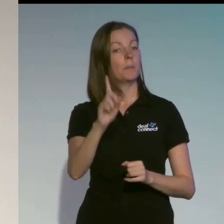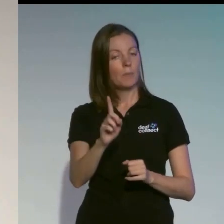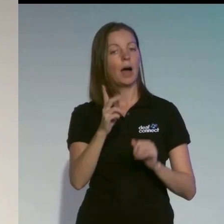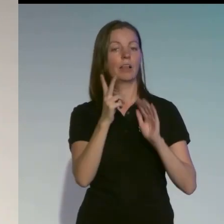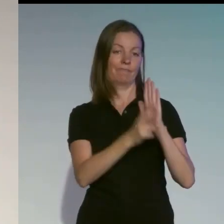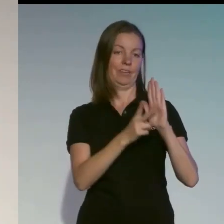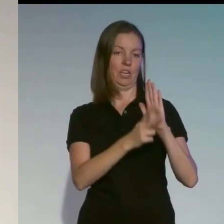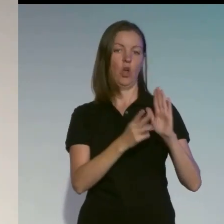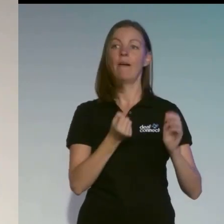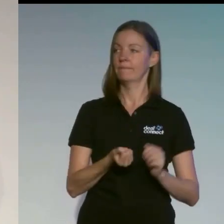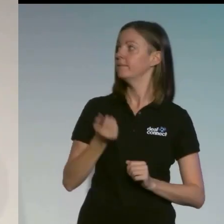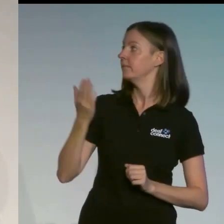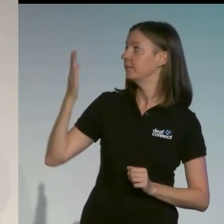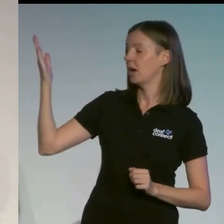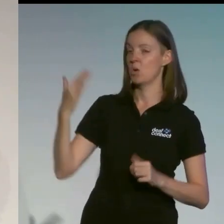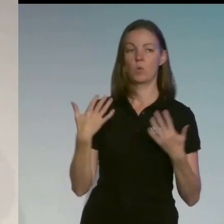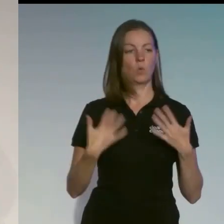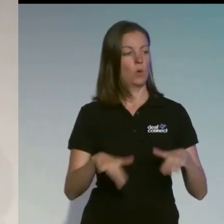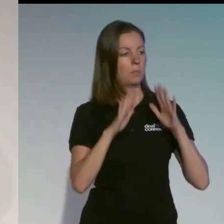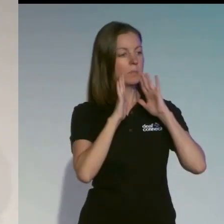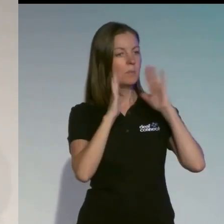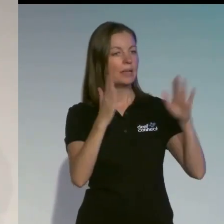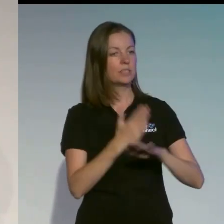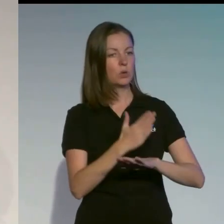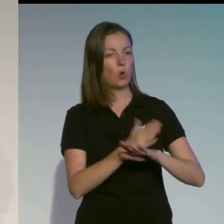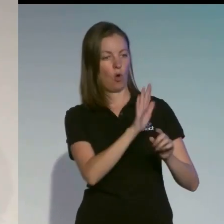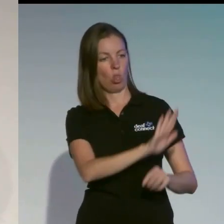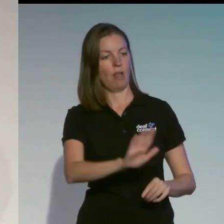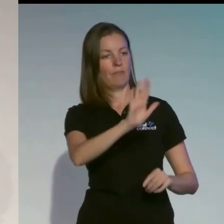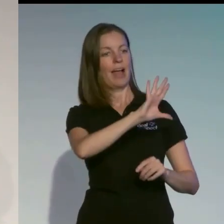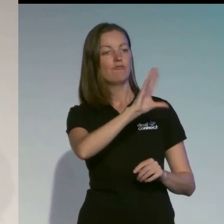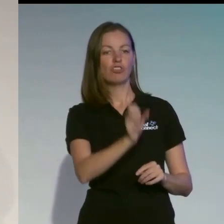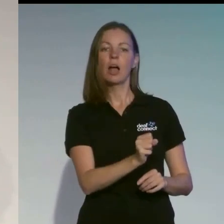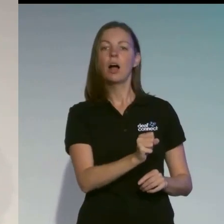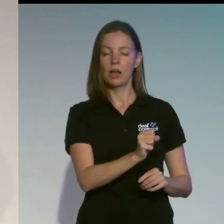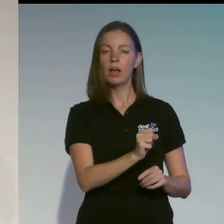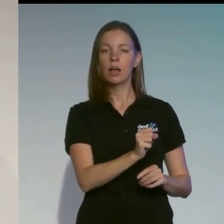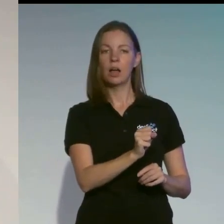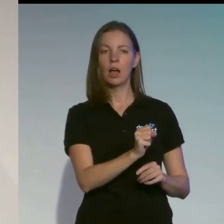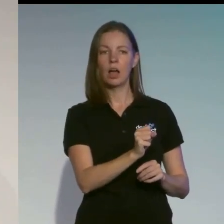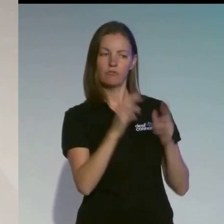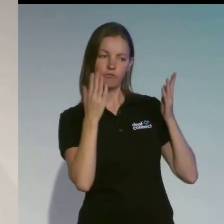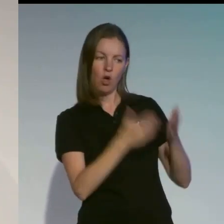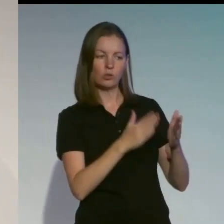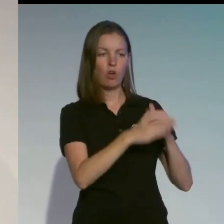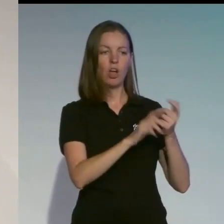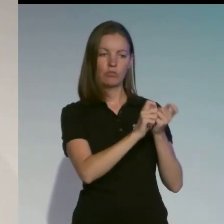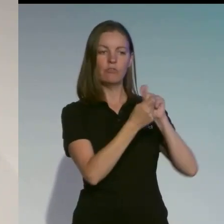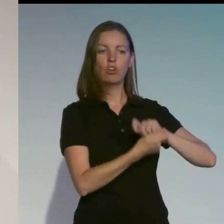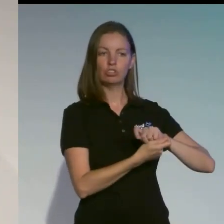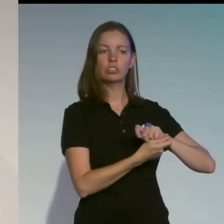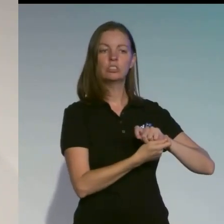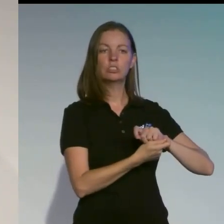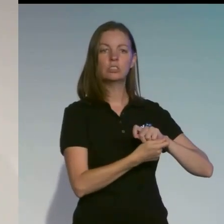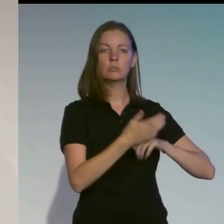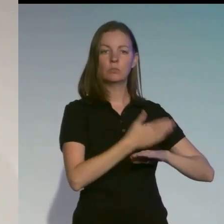She's been doing the most incredible work across the African region, looking particularly at conversion practices. She's been doing some research